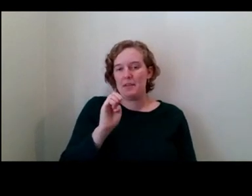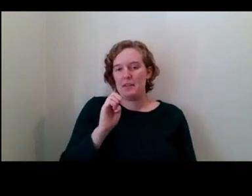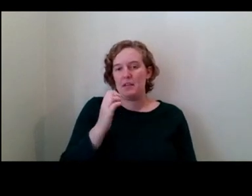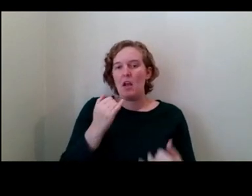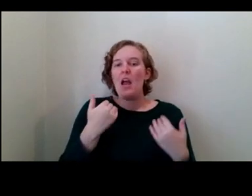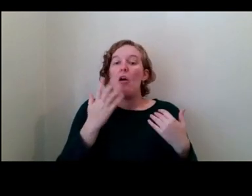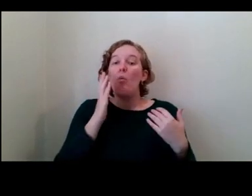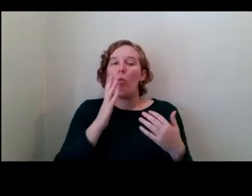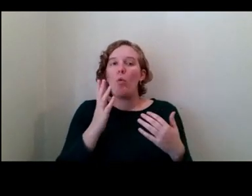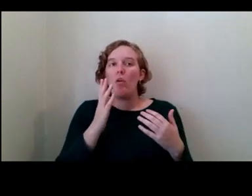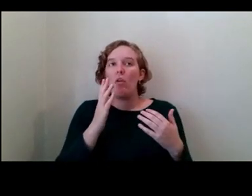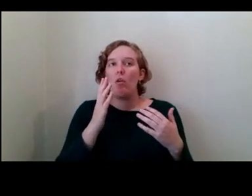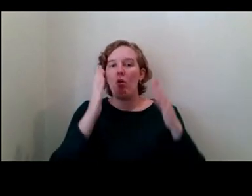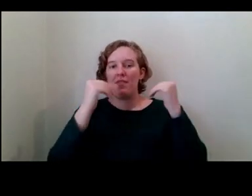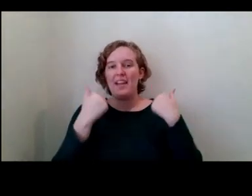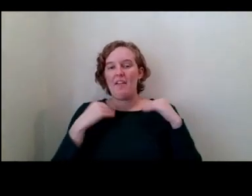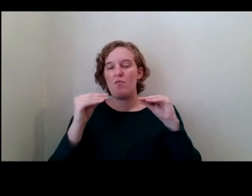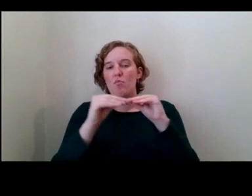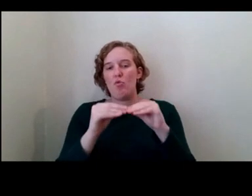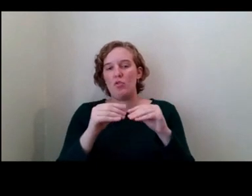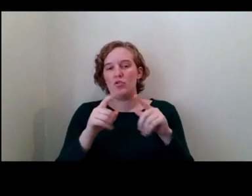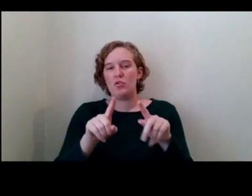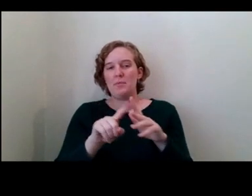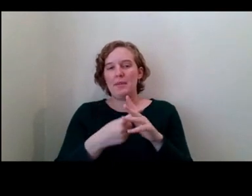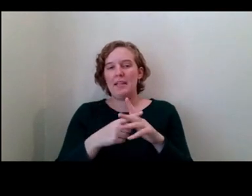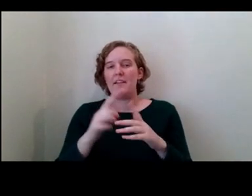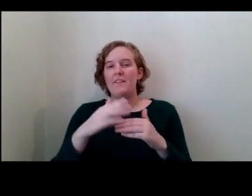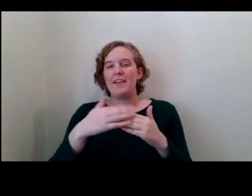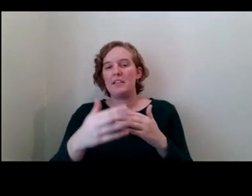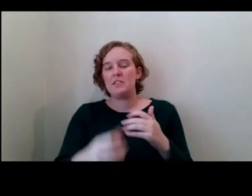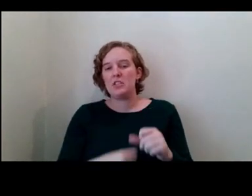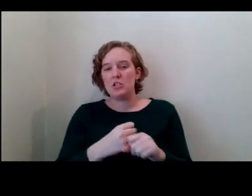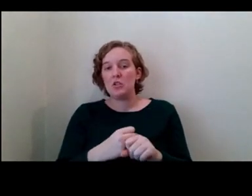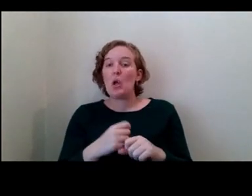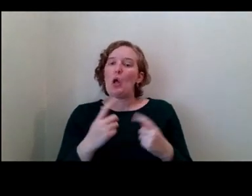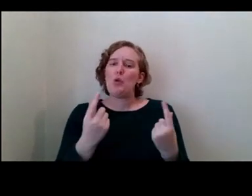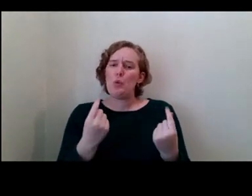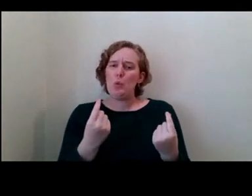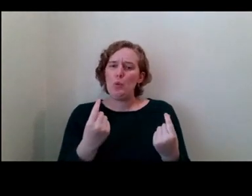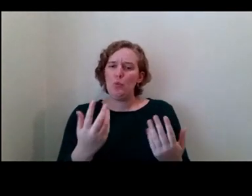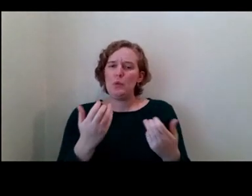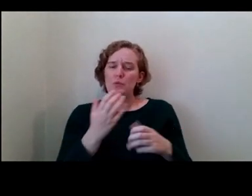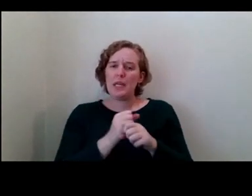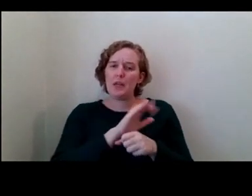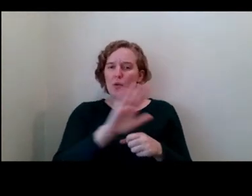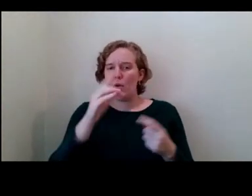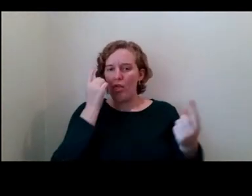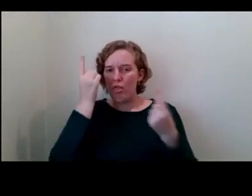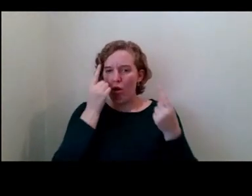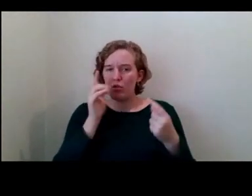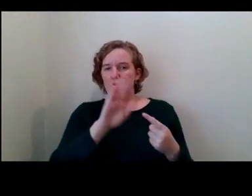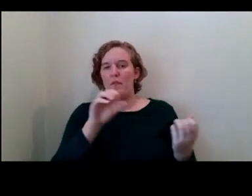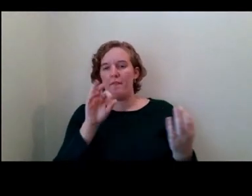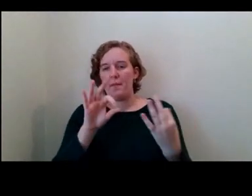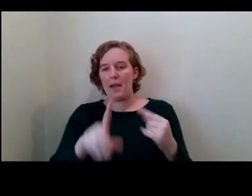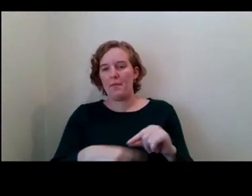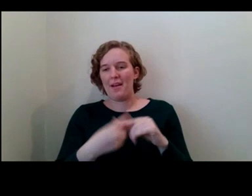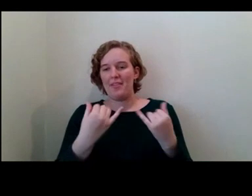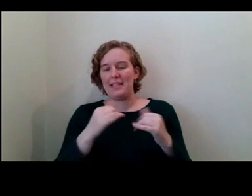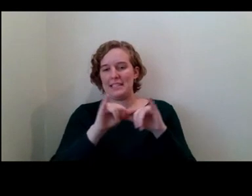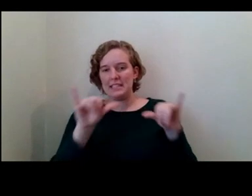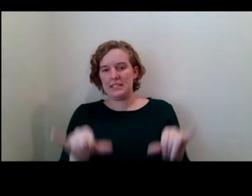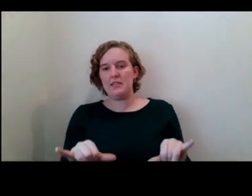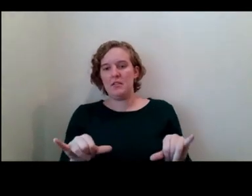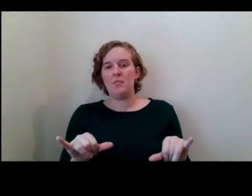half of next year. And one of the things we'd really like to do is get your thoughts and your feedback on this system, on